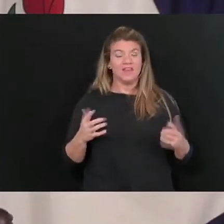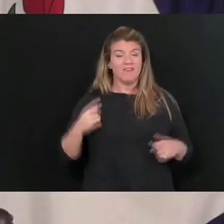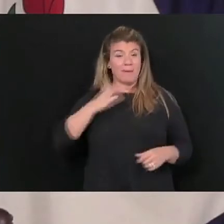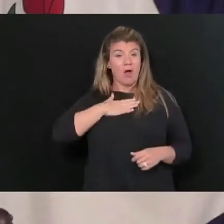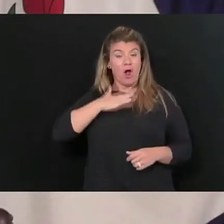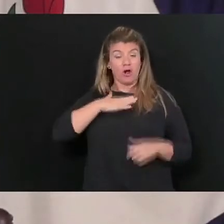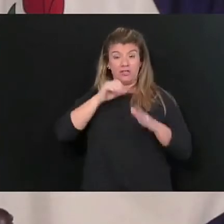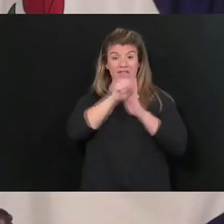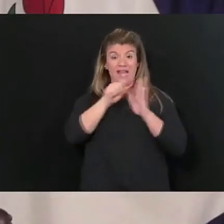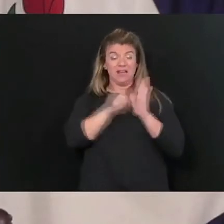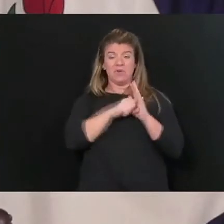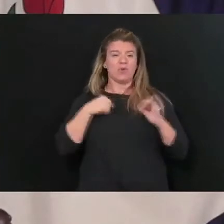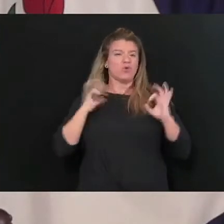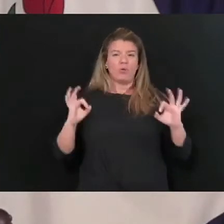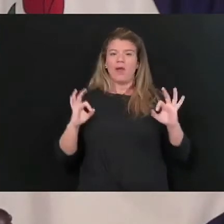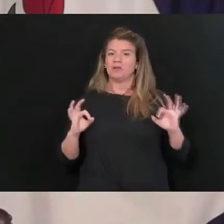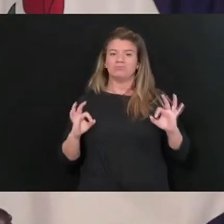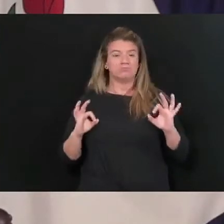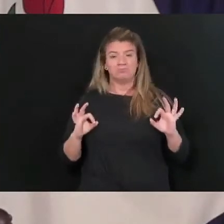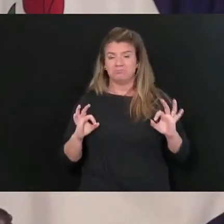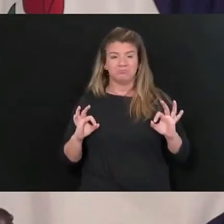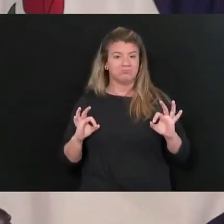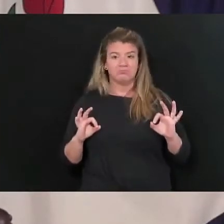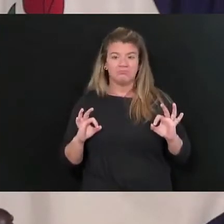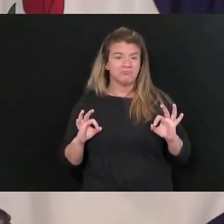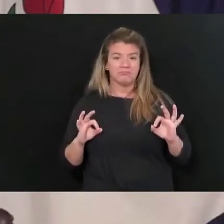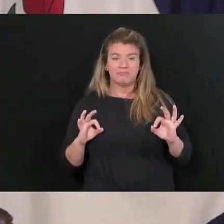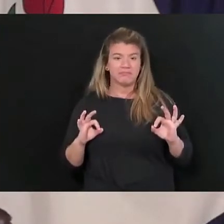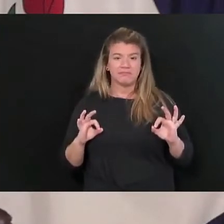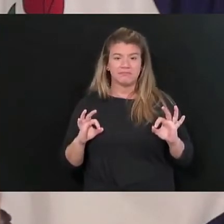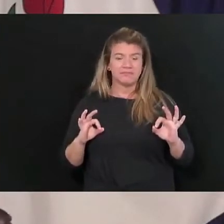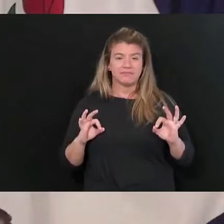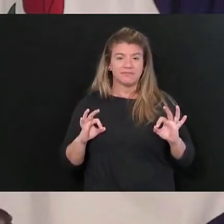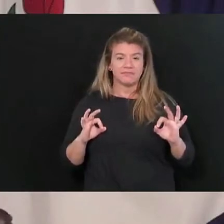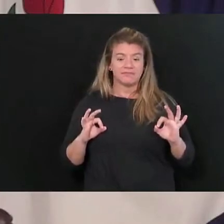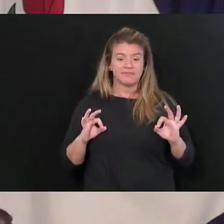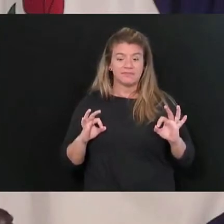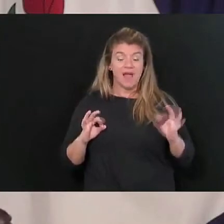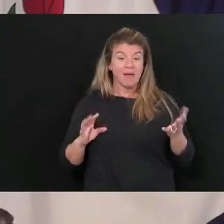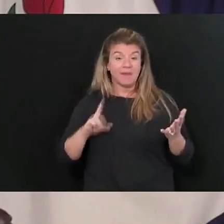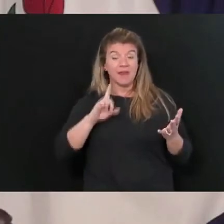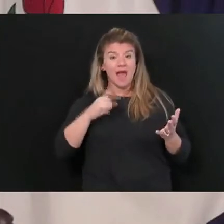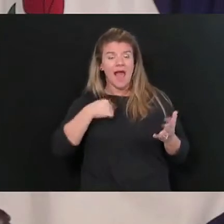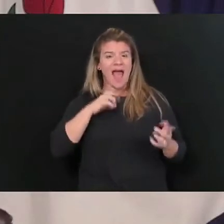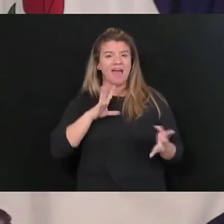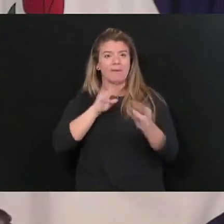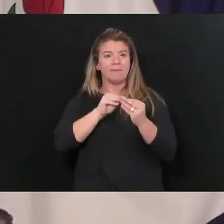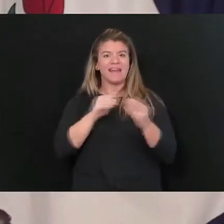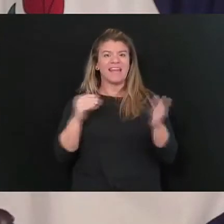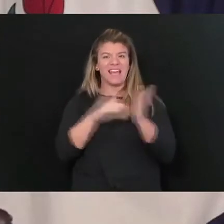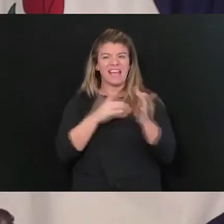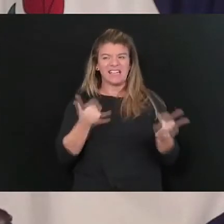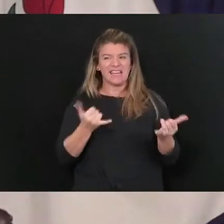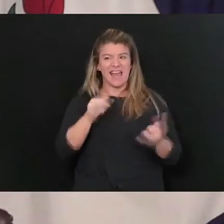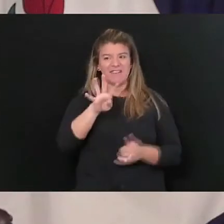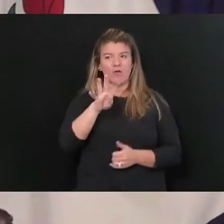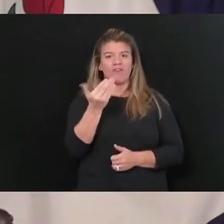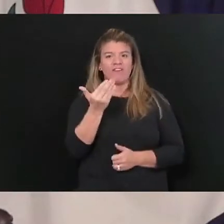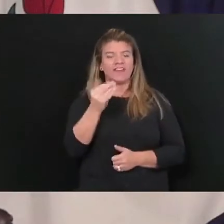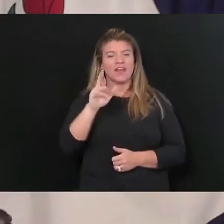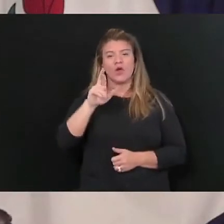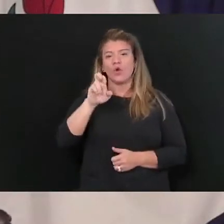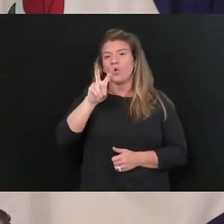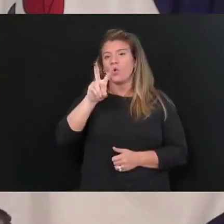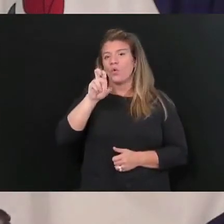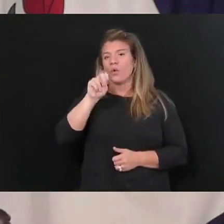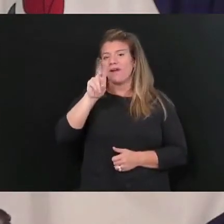standpoint, we're in great shape. Just think about it. I'm meeting again with the Revenue Department again today at 4:15. I meet